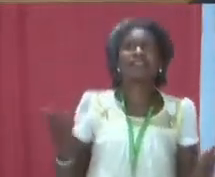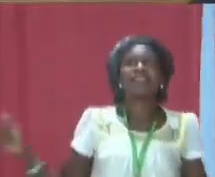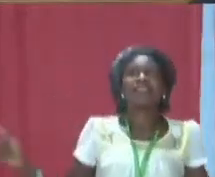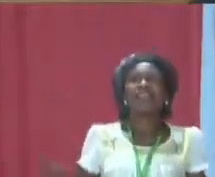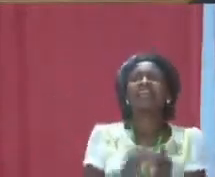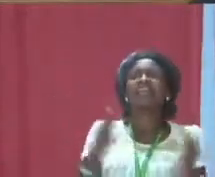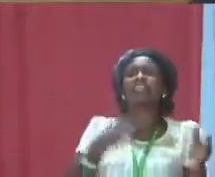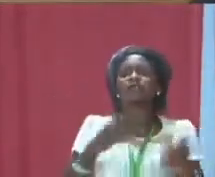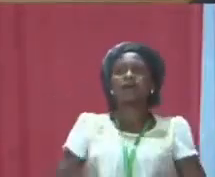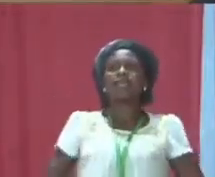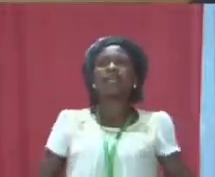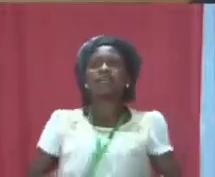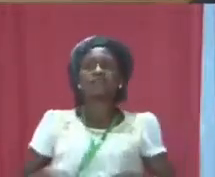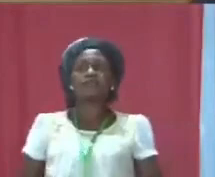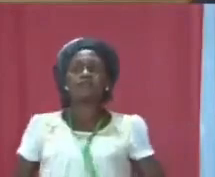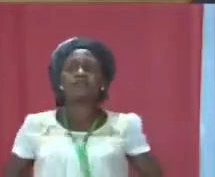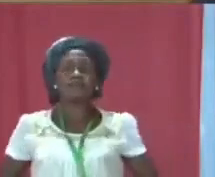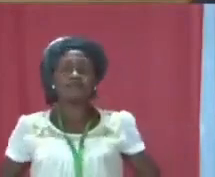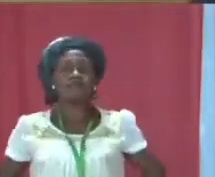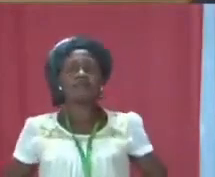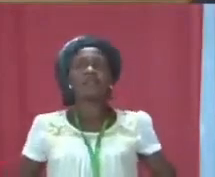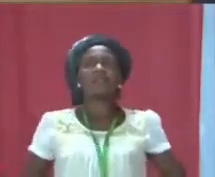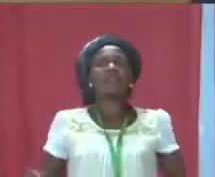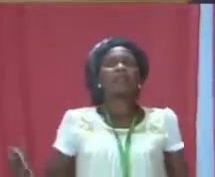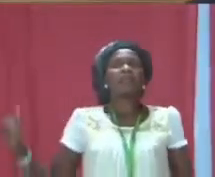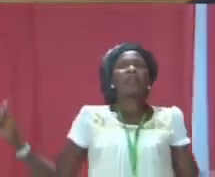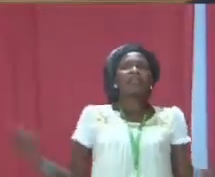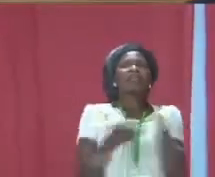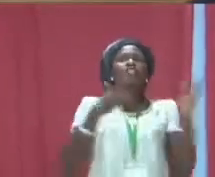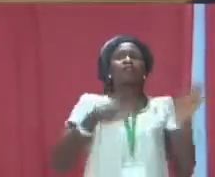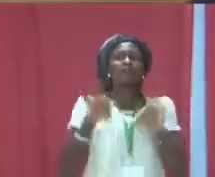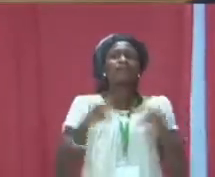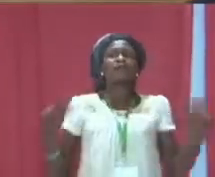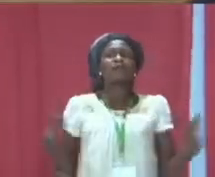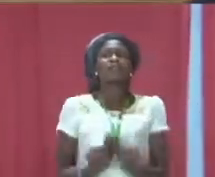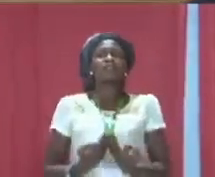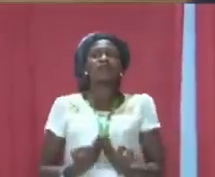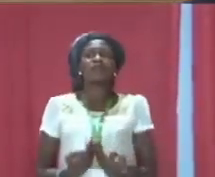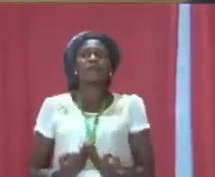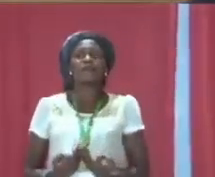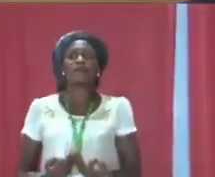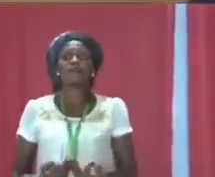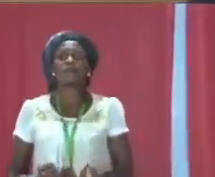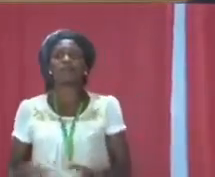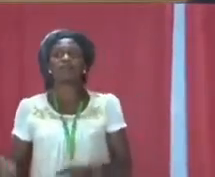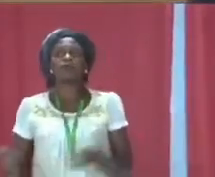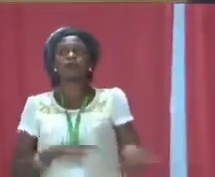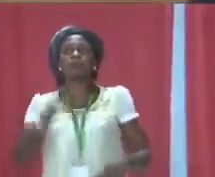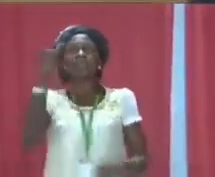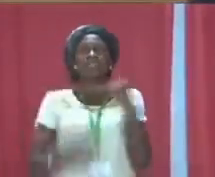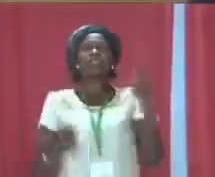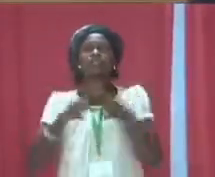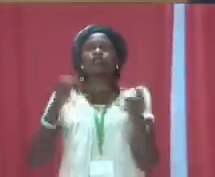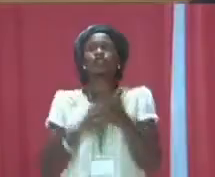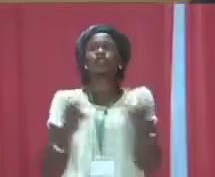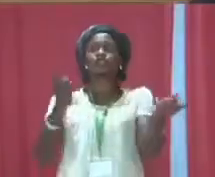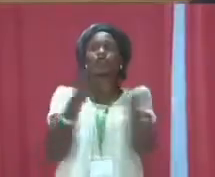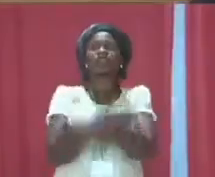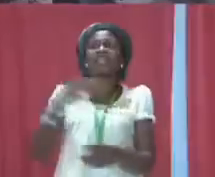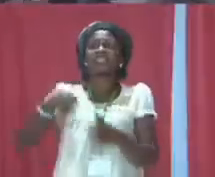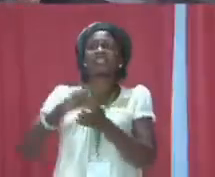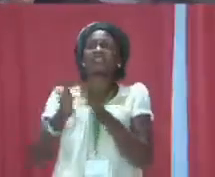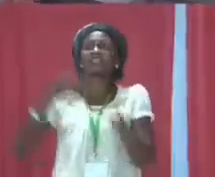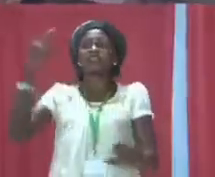against my life, against my family, put an end to it